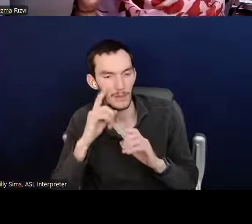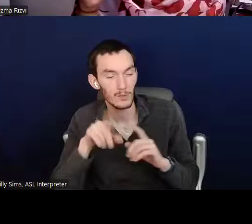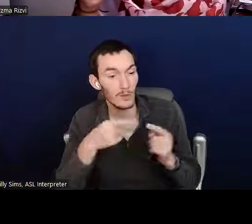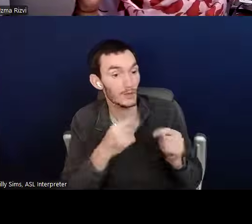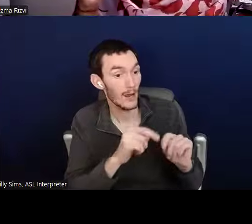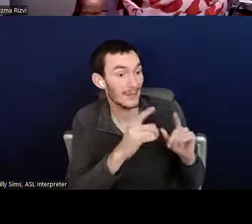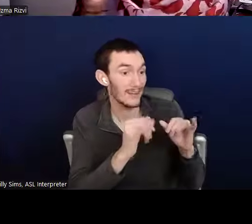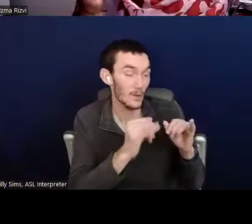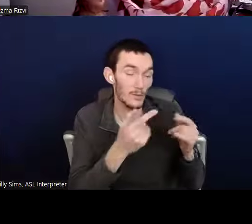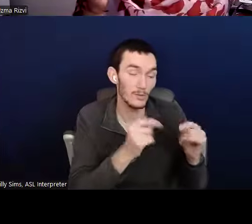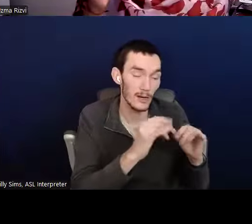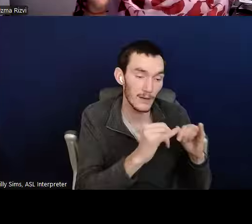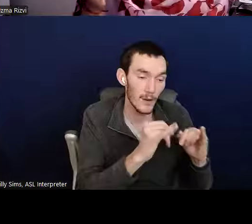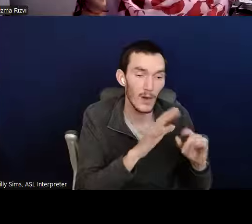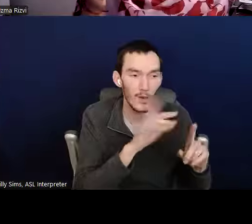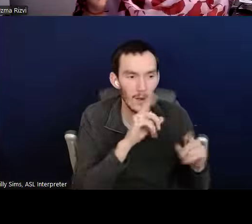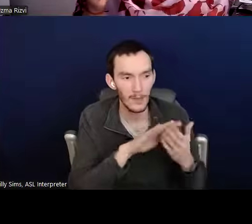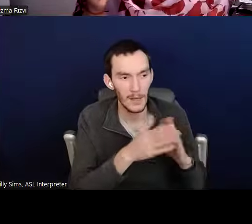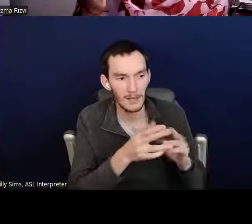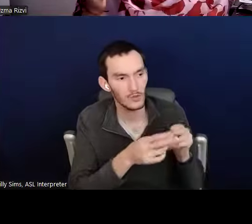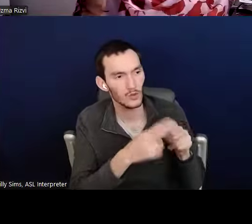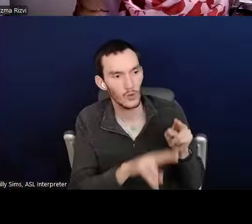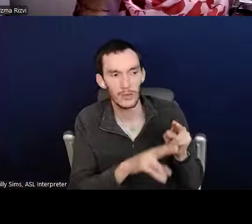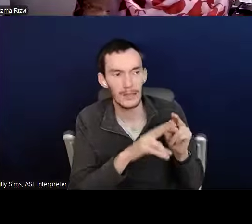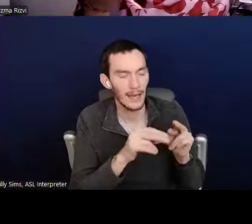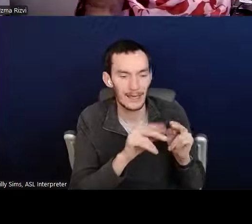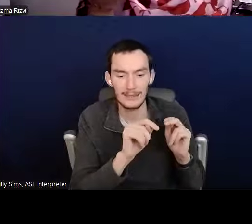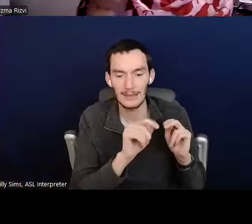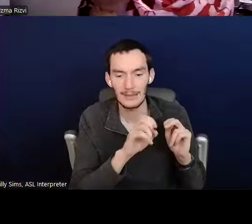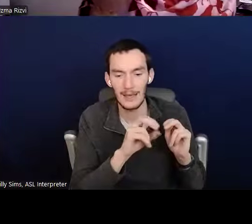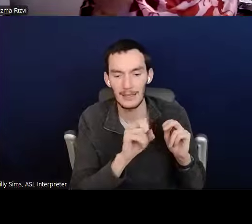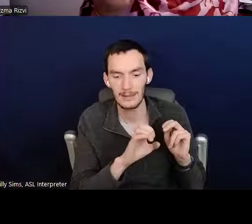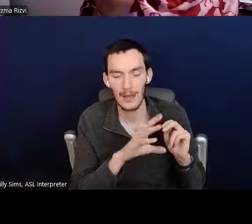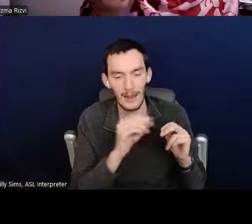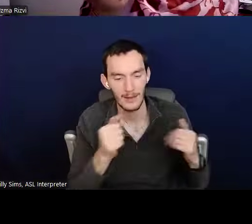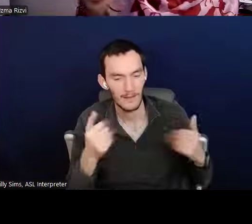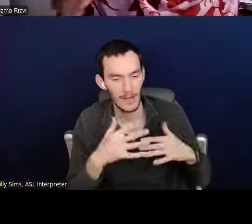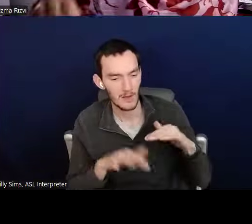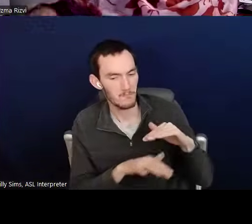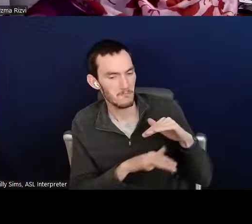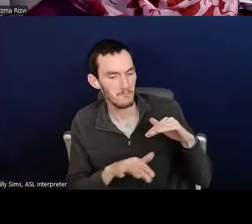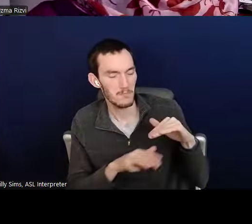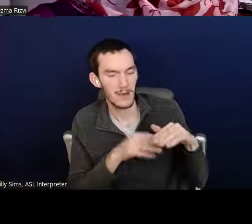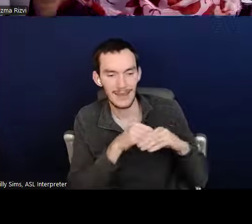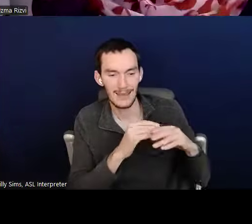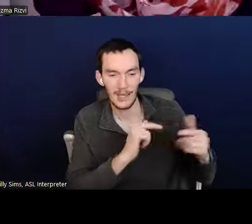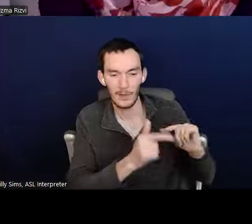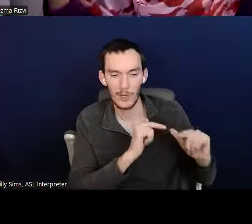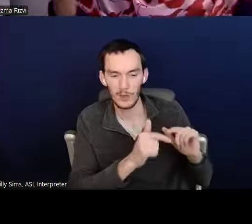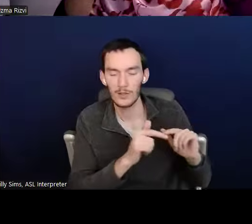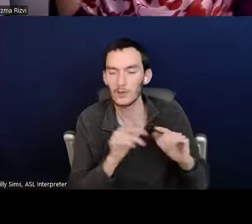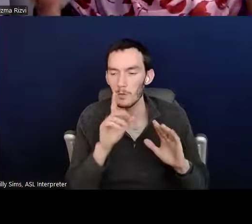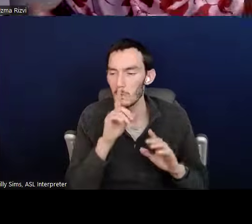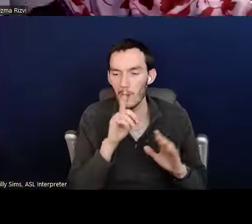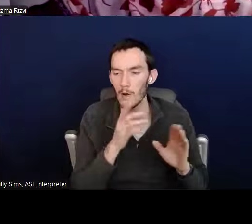did try interviews, their answers became short and tense, and there was a fear embedded within the fabric of that interaction. So we wanted to kind of have